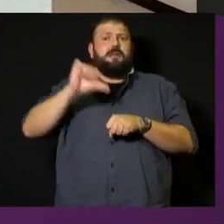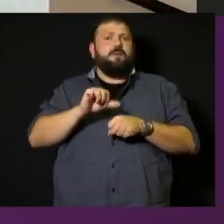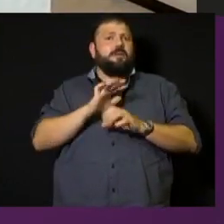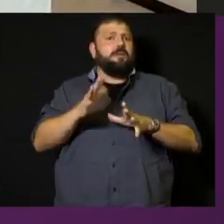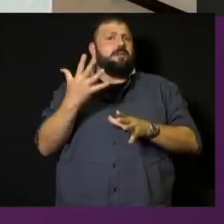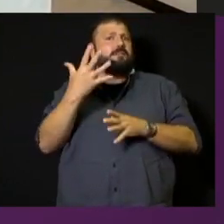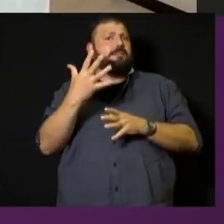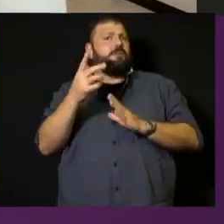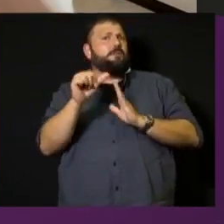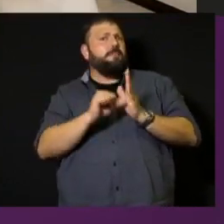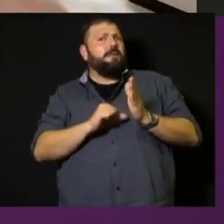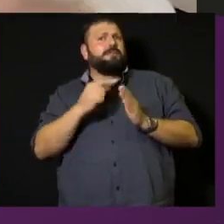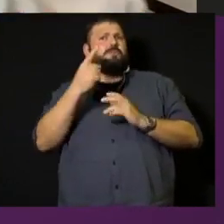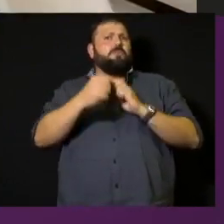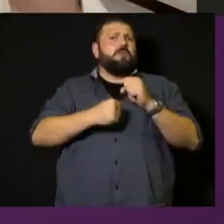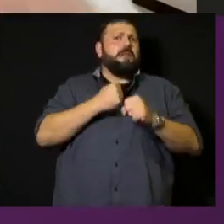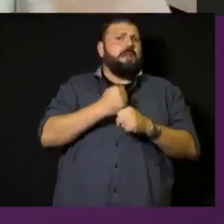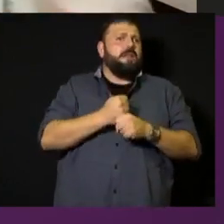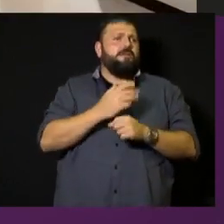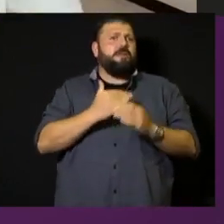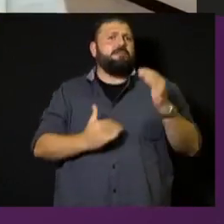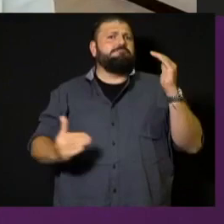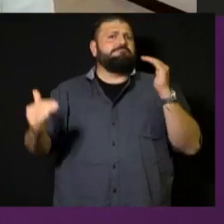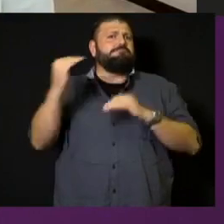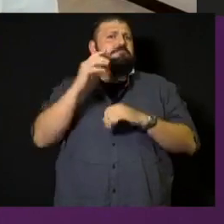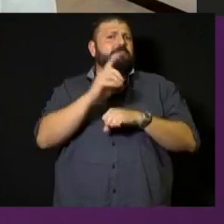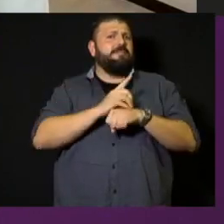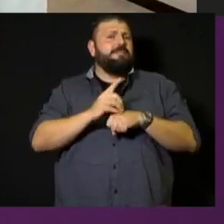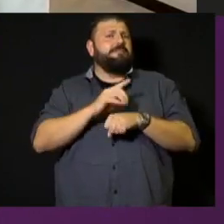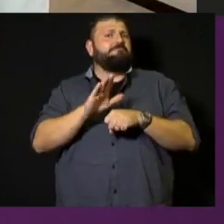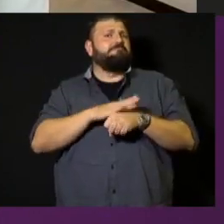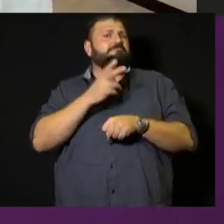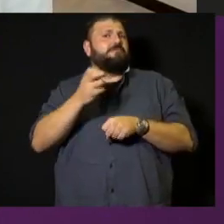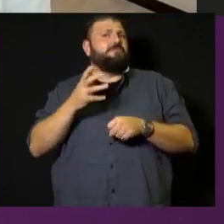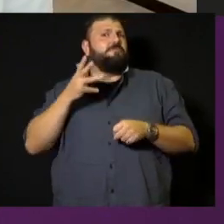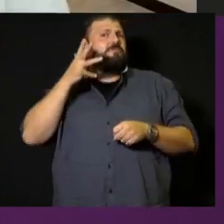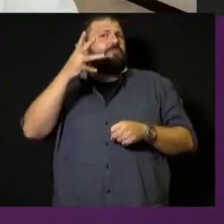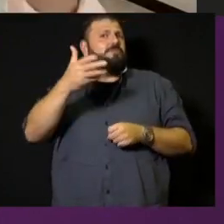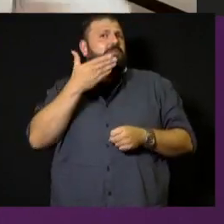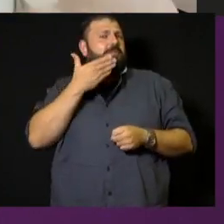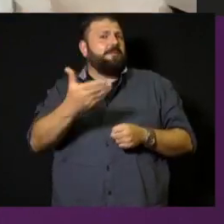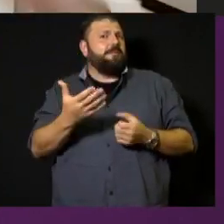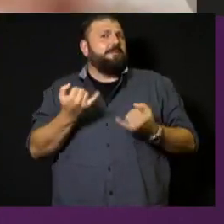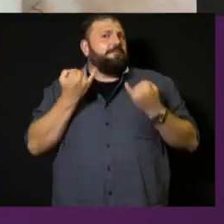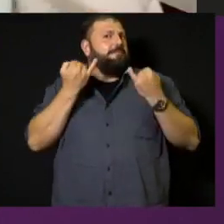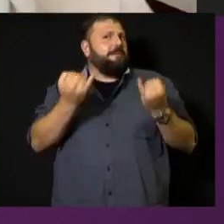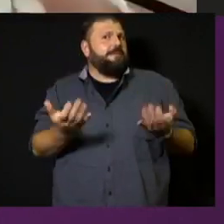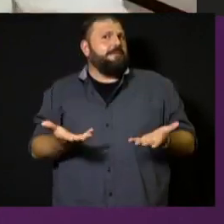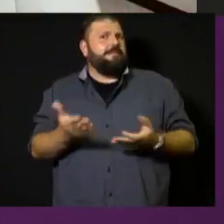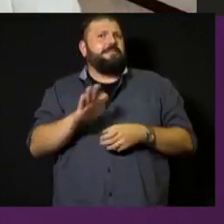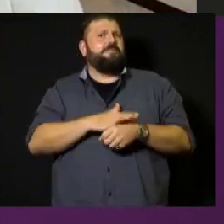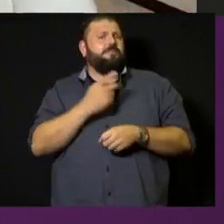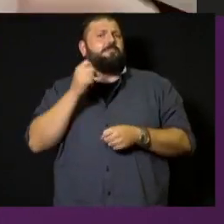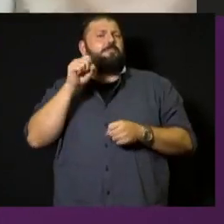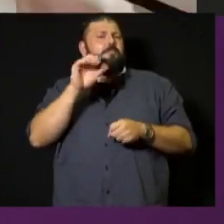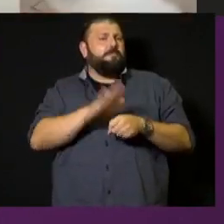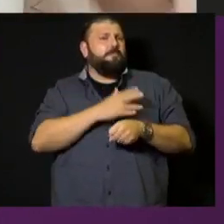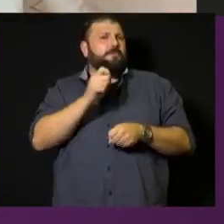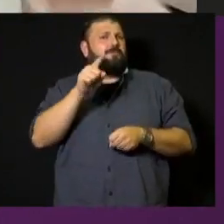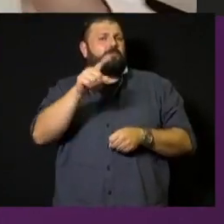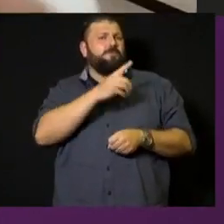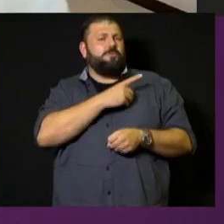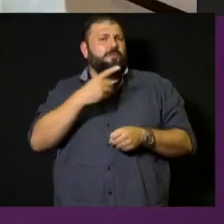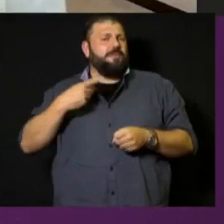diamond in years, well, you can achieve it in just 1 month. So this is impressive. So just